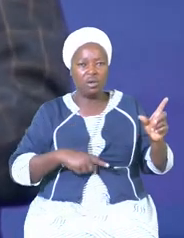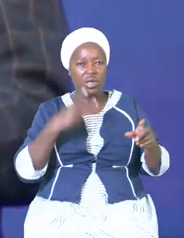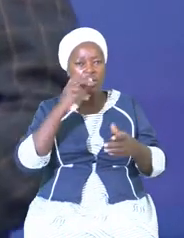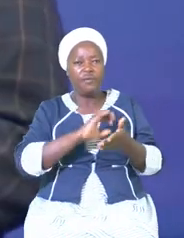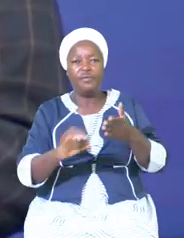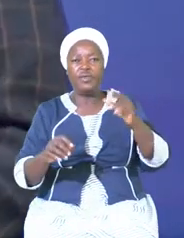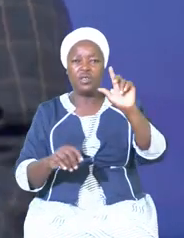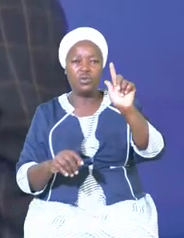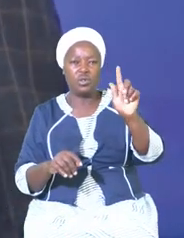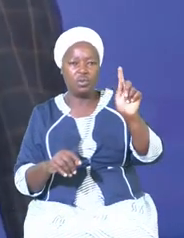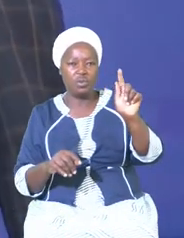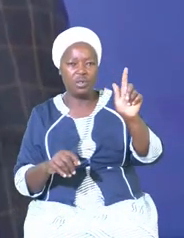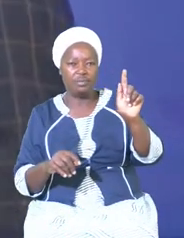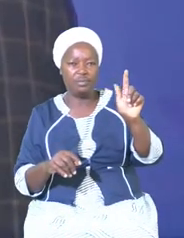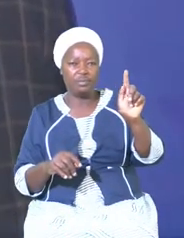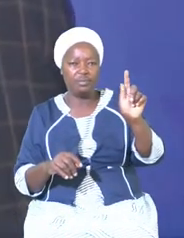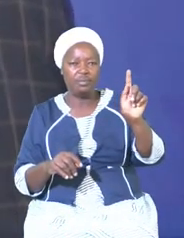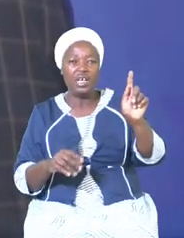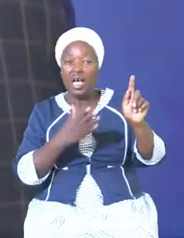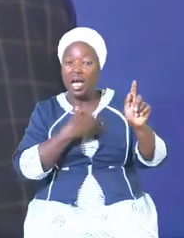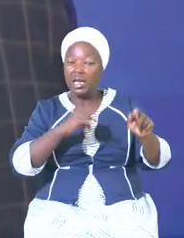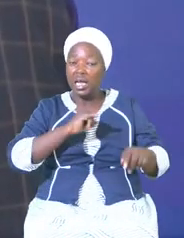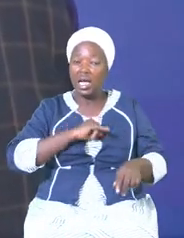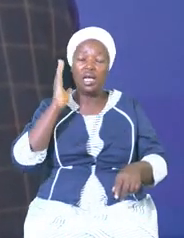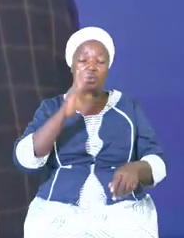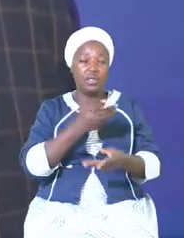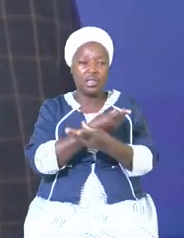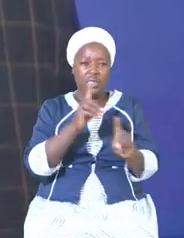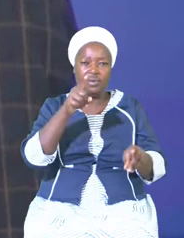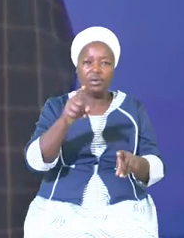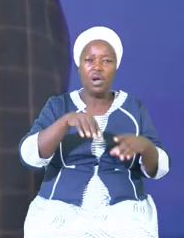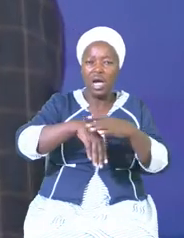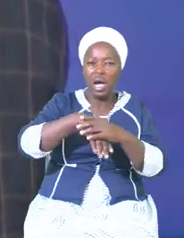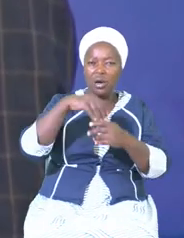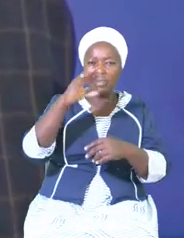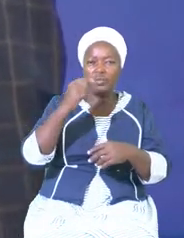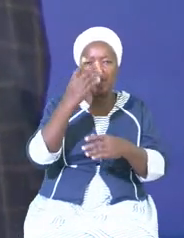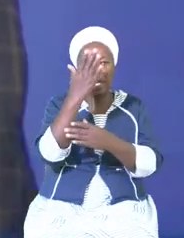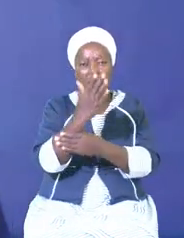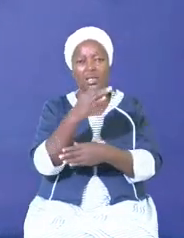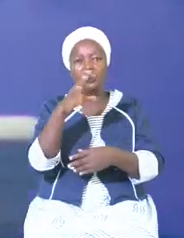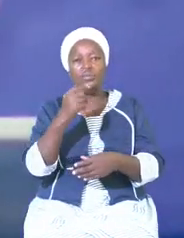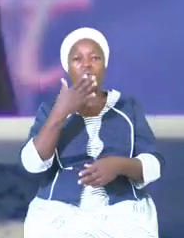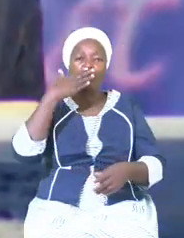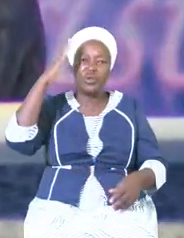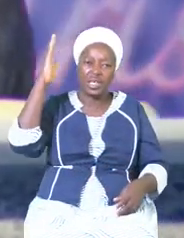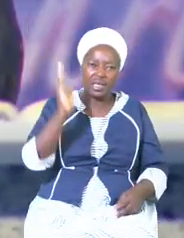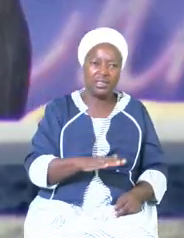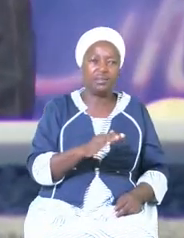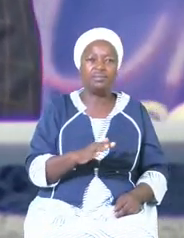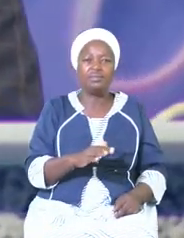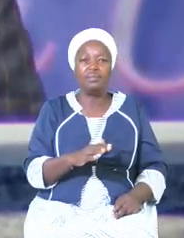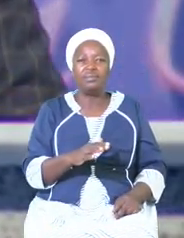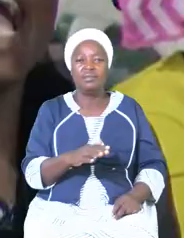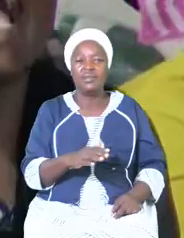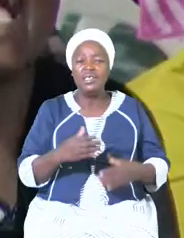In verse 21, and I will deliver thee out of the hand of the wicked. That's all the amen